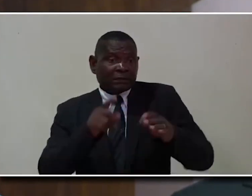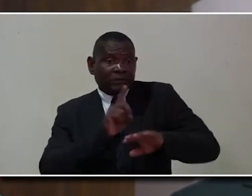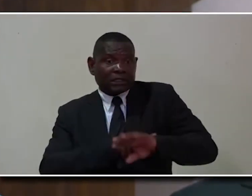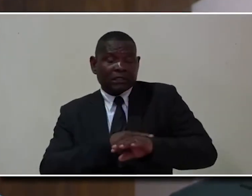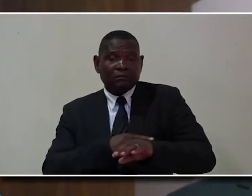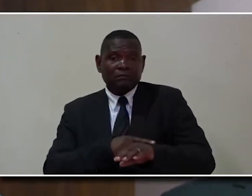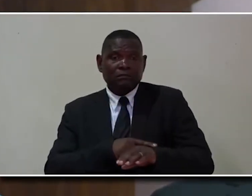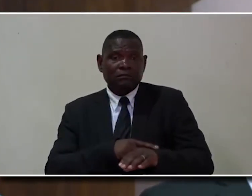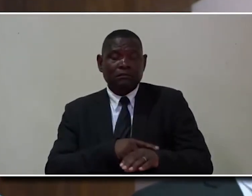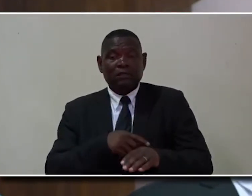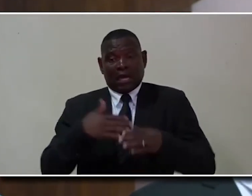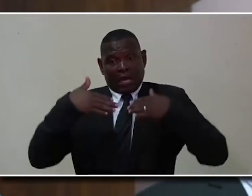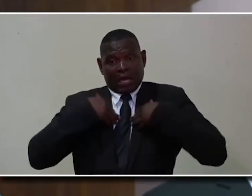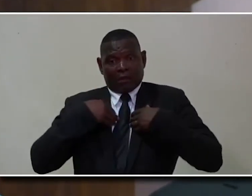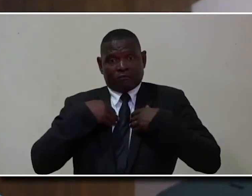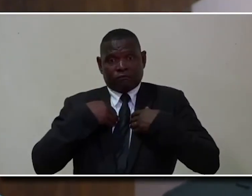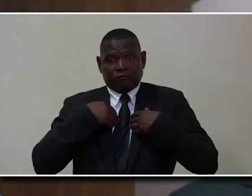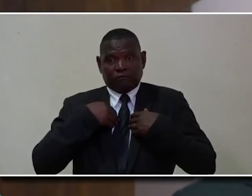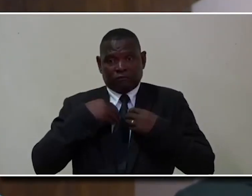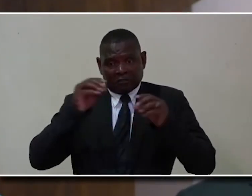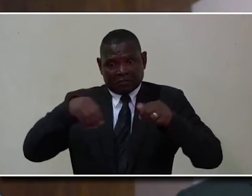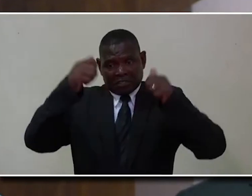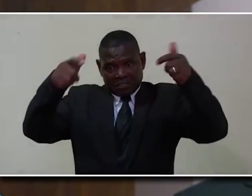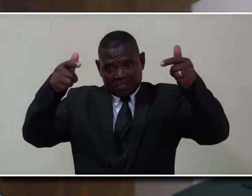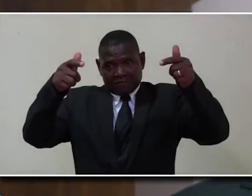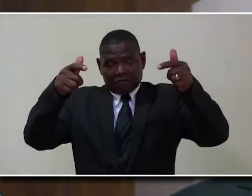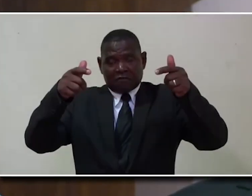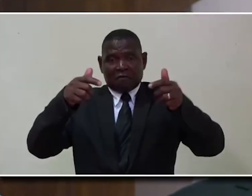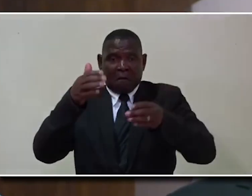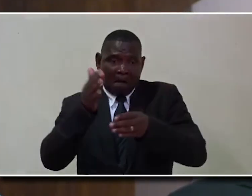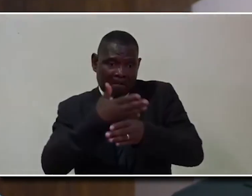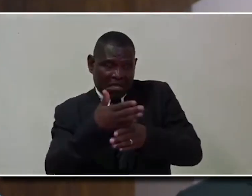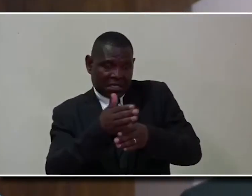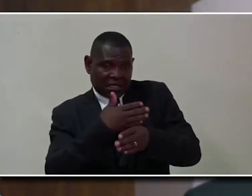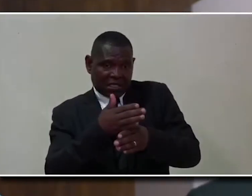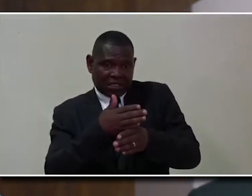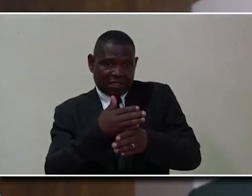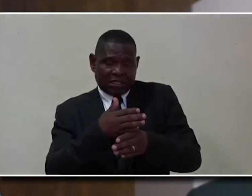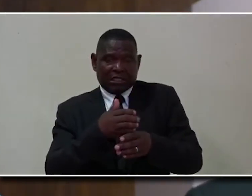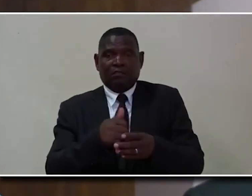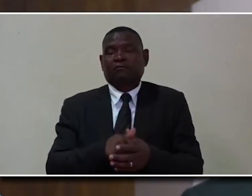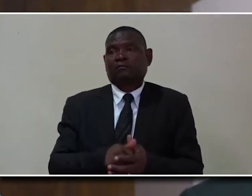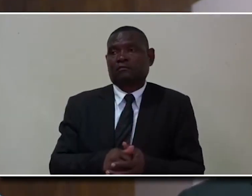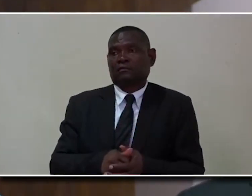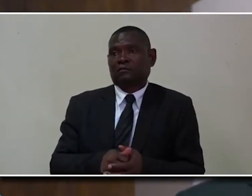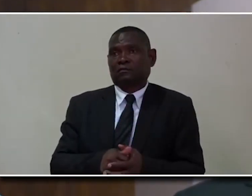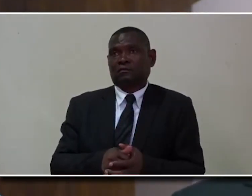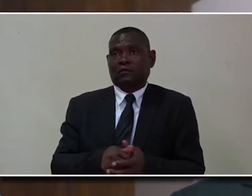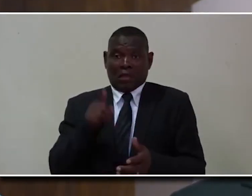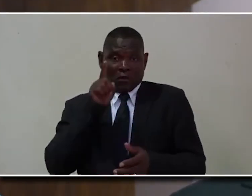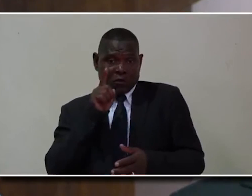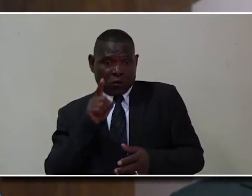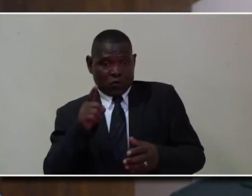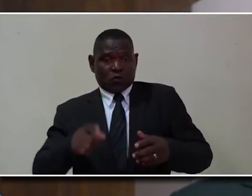engaged in some business. Tawizina uchita za malonda. And that business is booming. Malondao atukuka. You